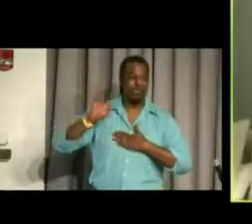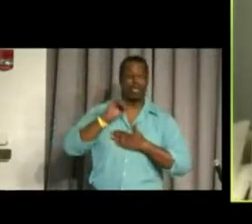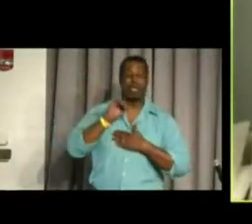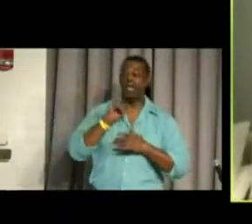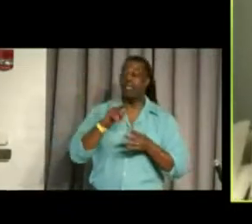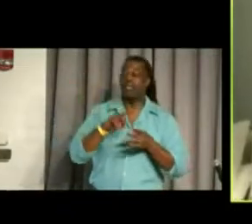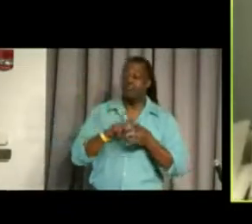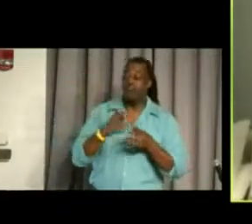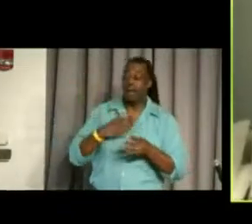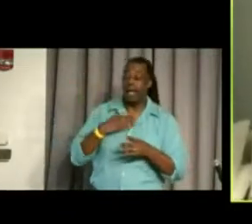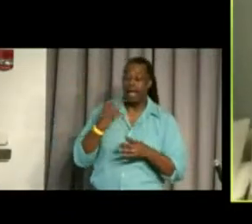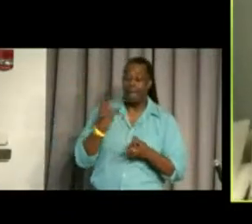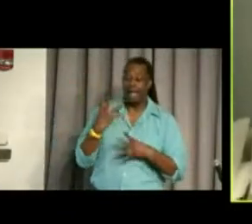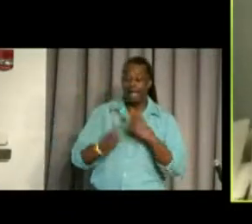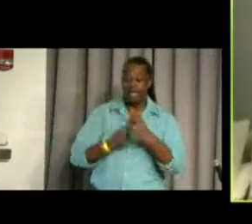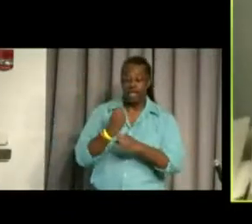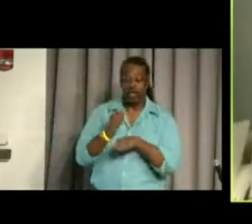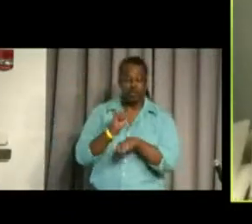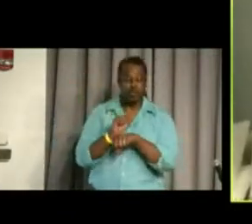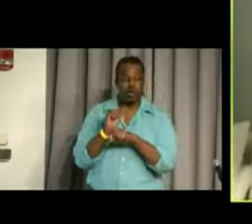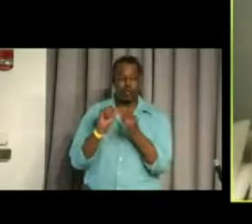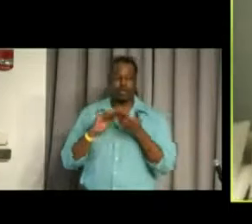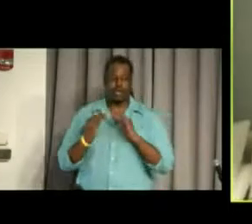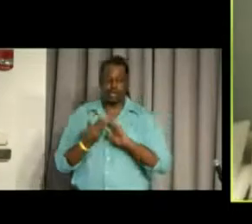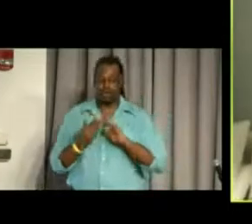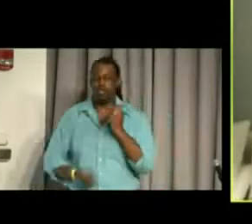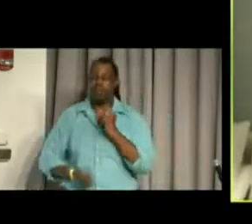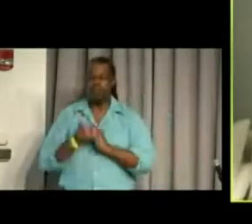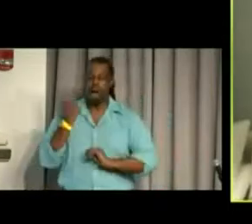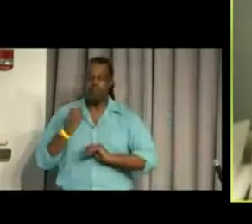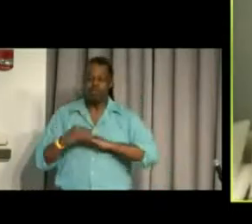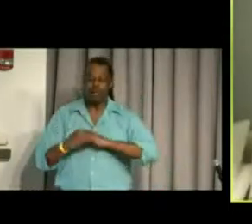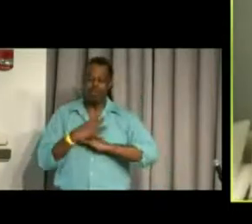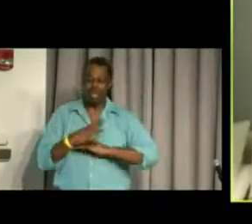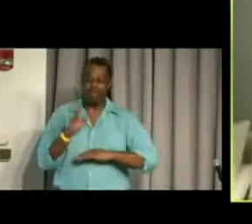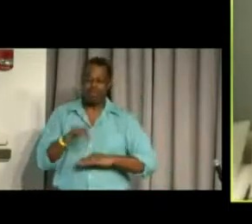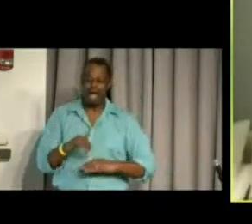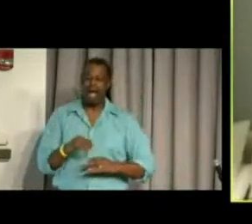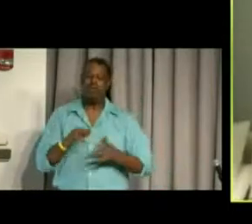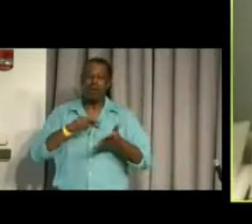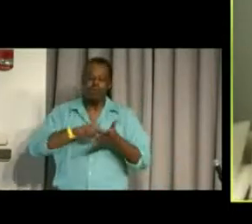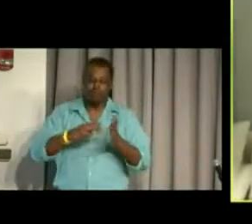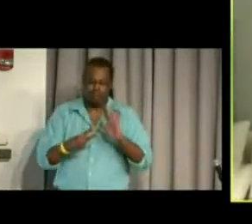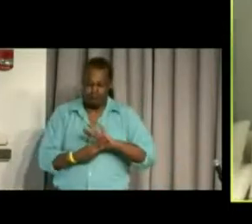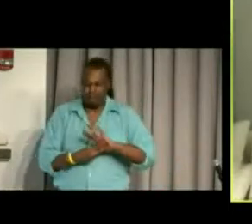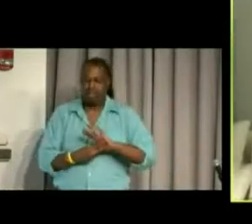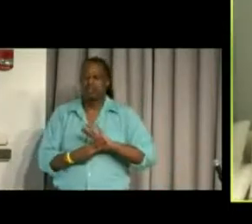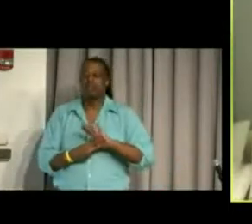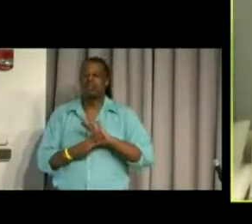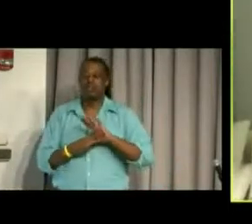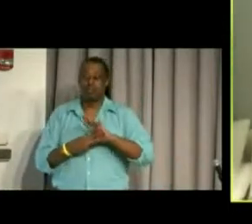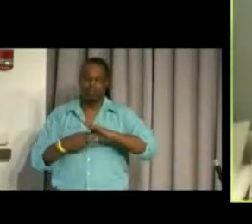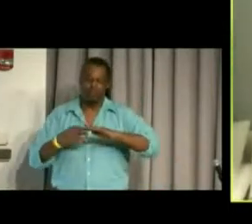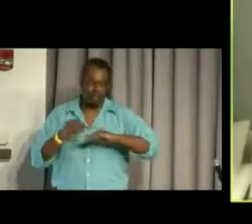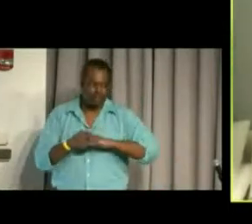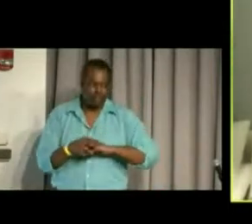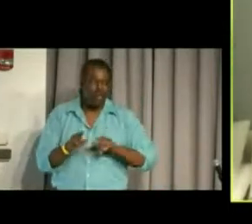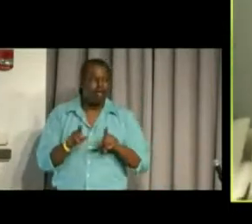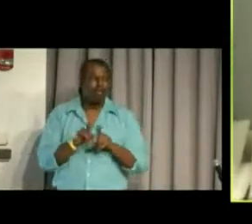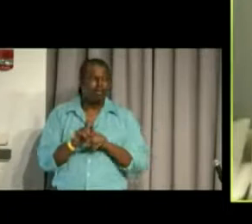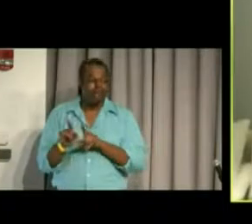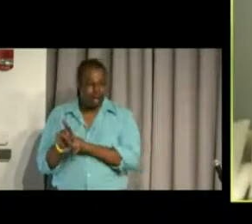of working with communities, most impacted by willful and intentional government neglect, but also comes from my